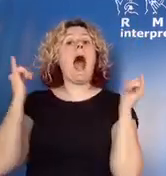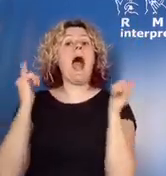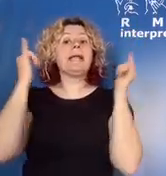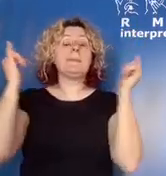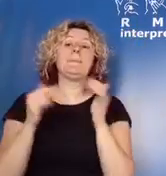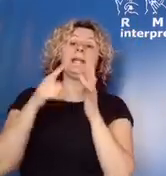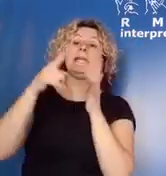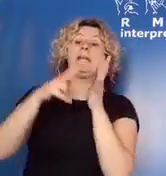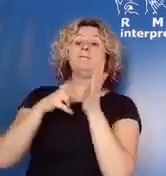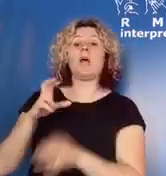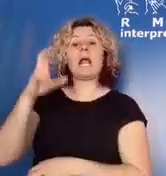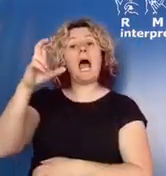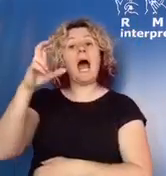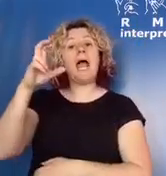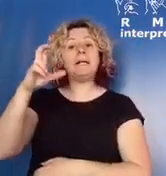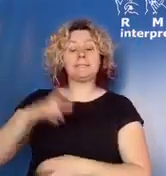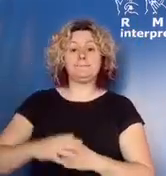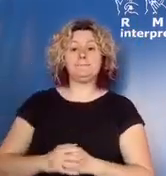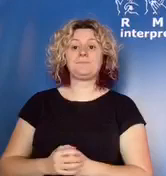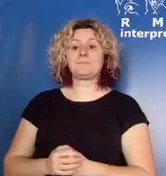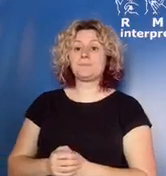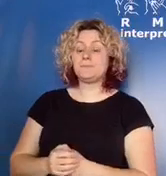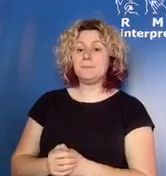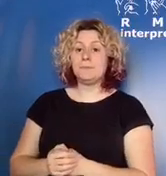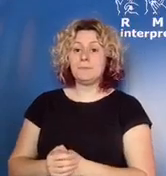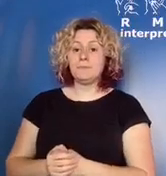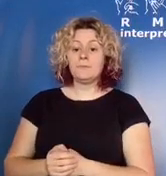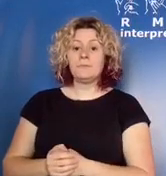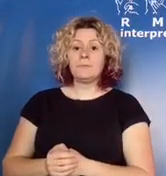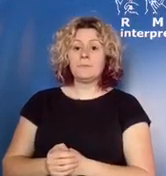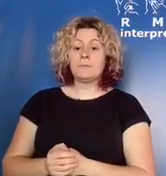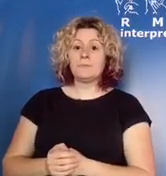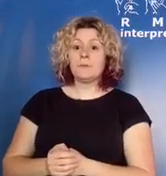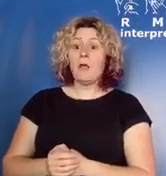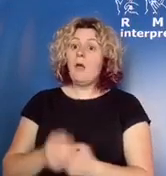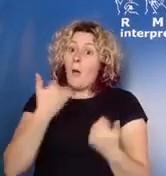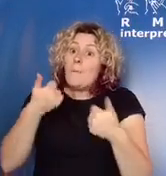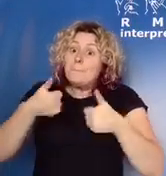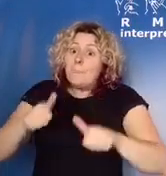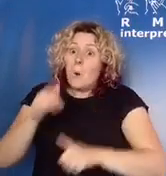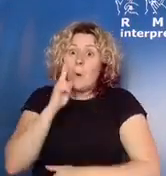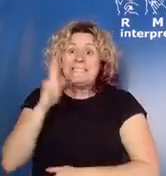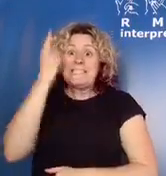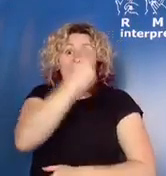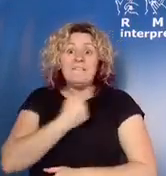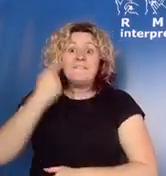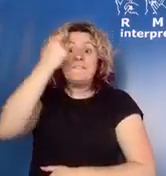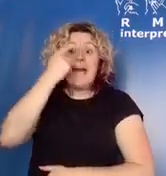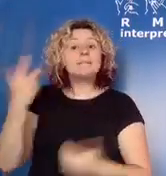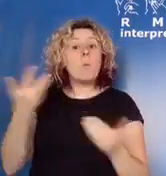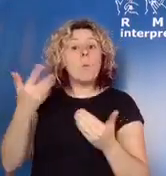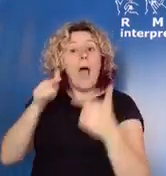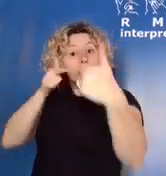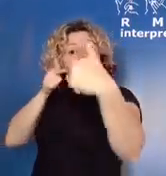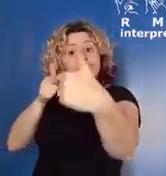aye, aye, Ippy Inverclyde. Oh, at least we see your coupons here on